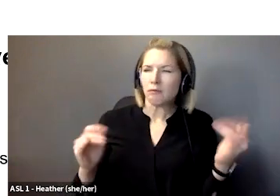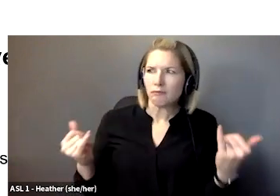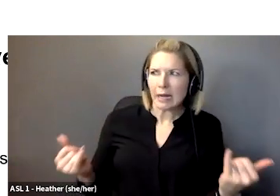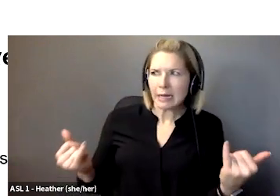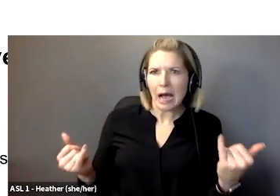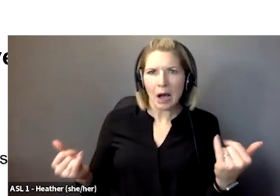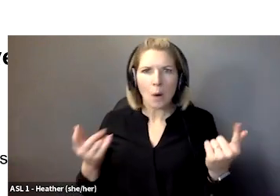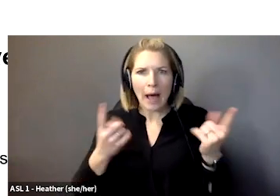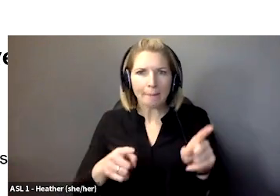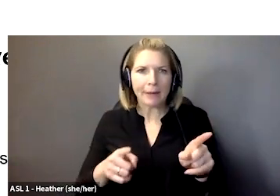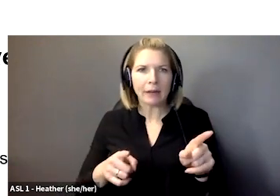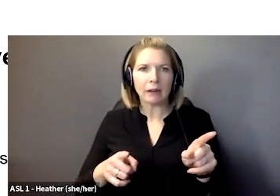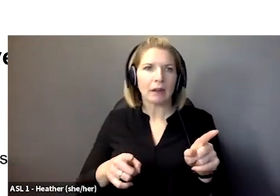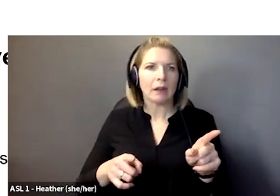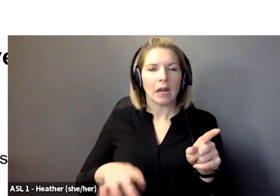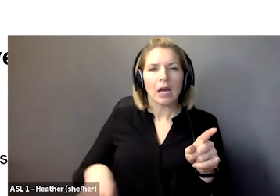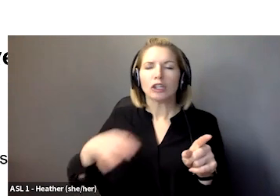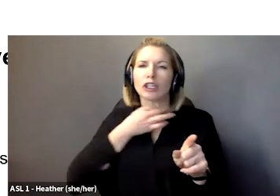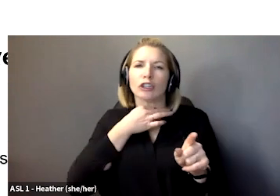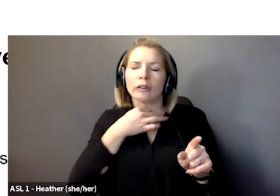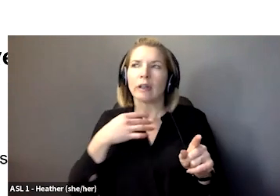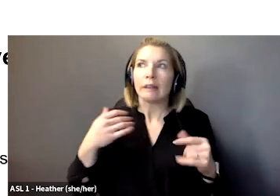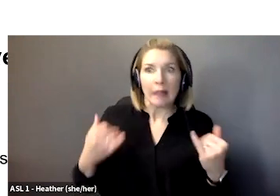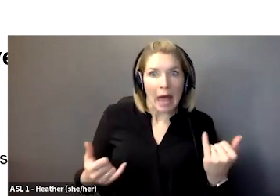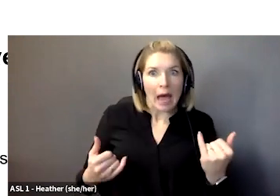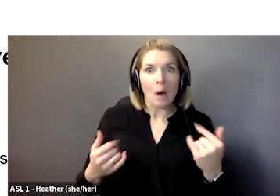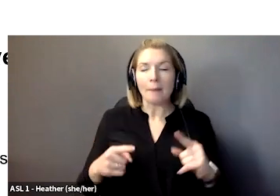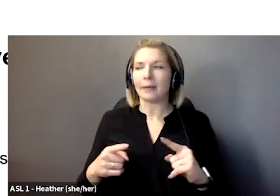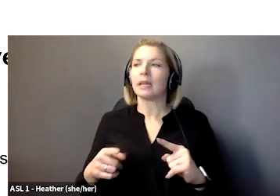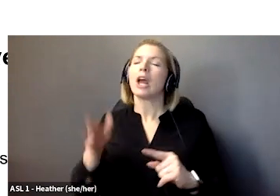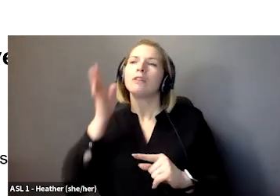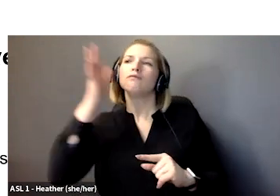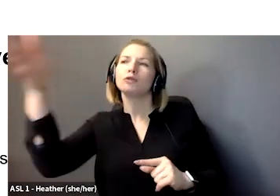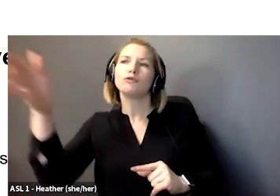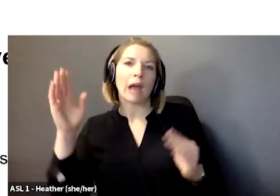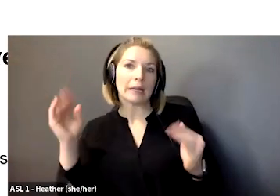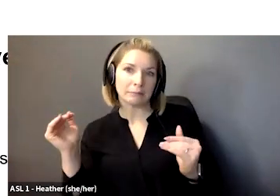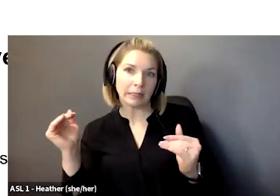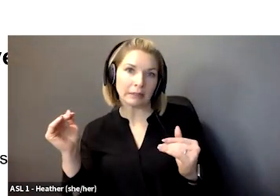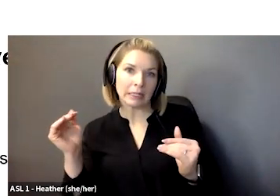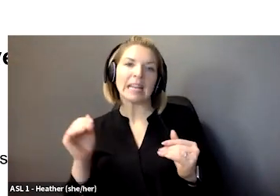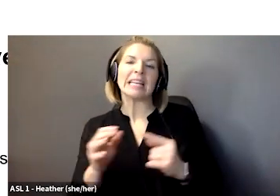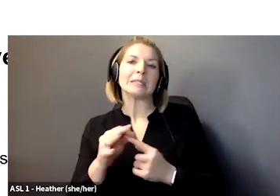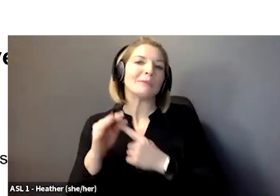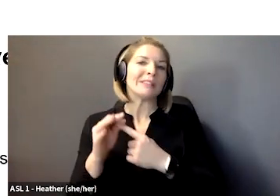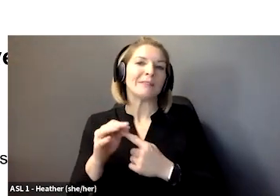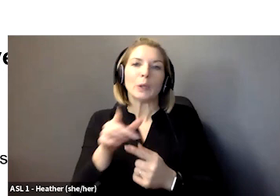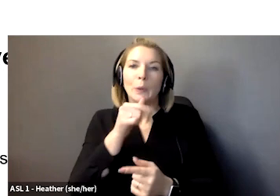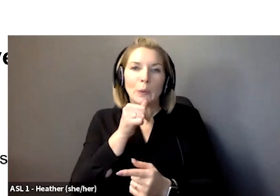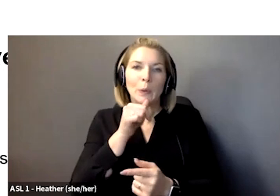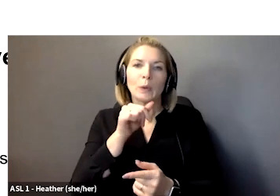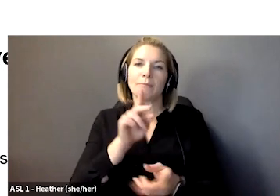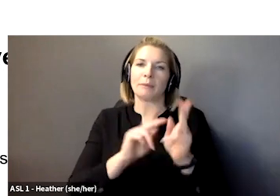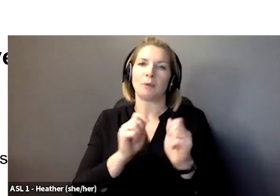work that could emerge and contribute to adverse conditions for workers, in particular workers living with disabilities. Our